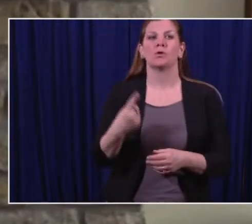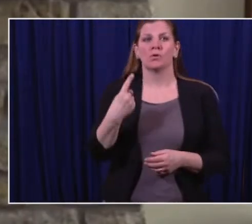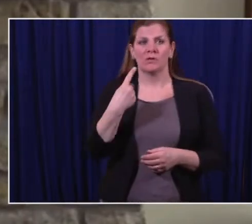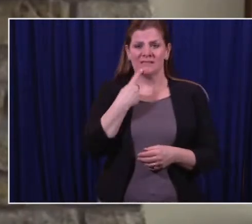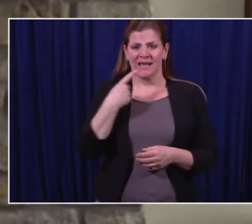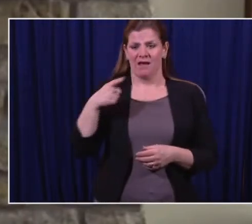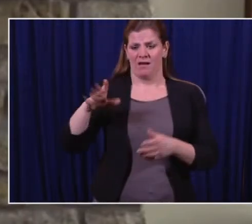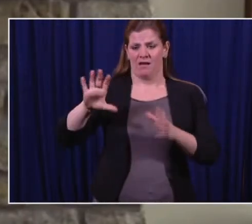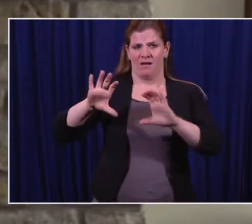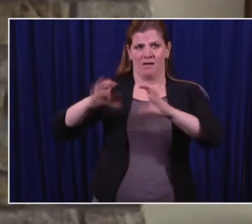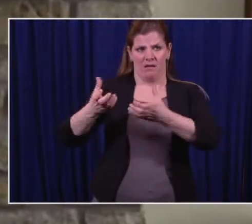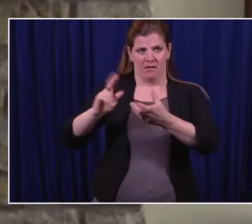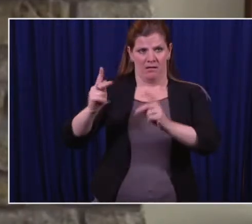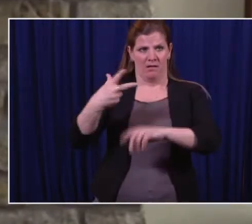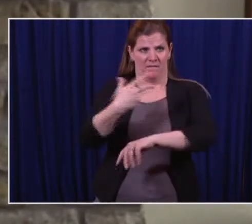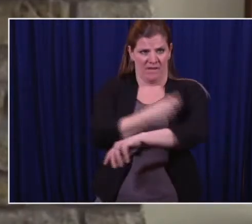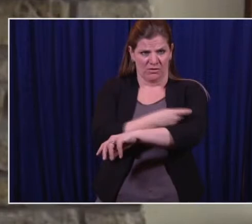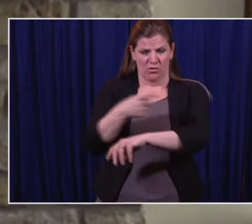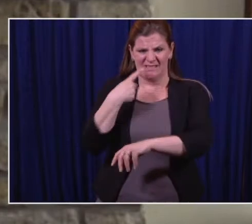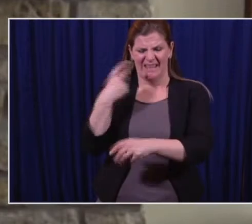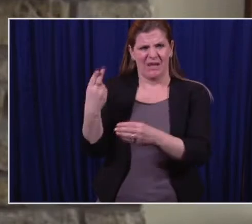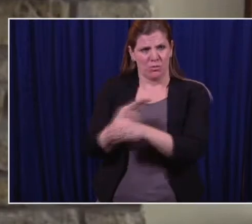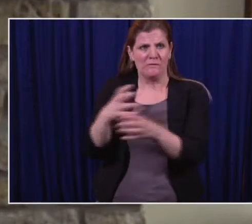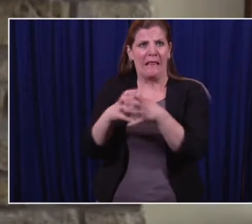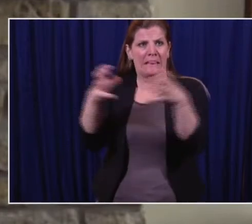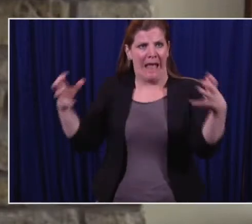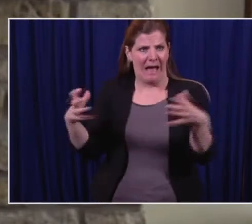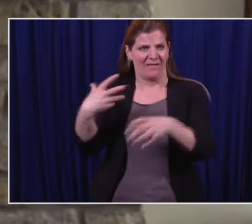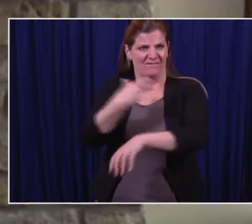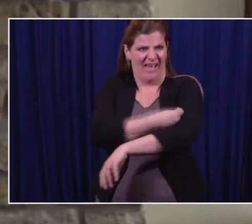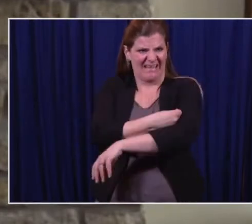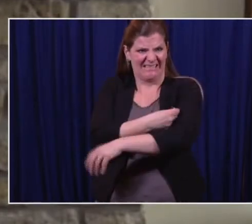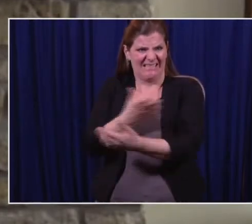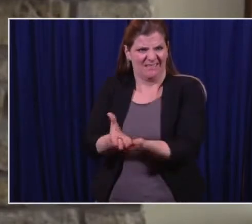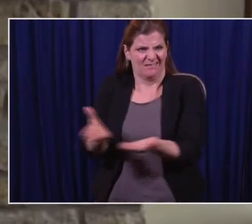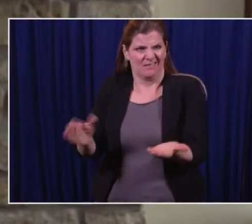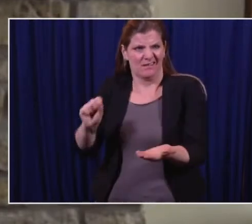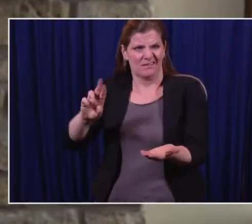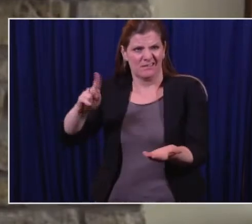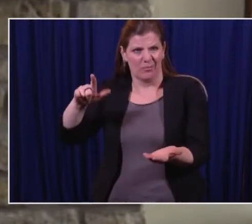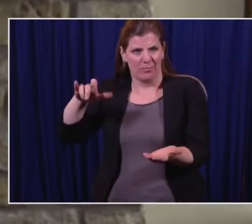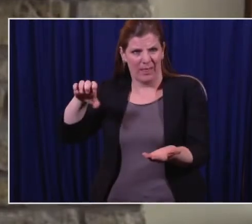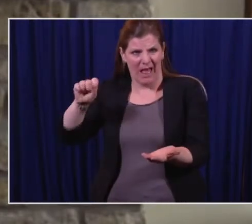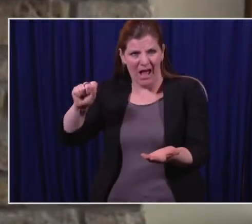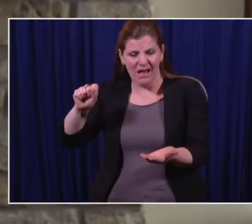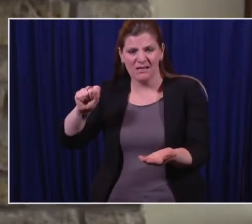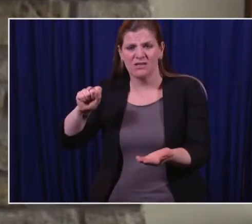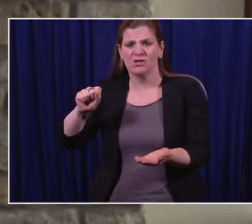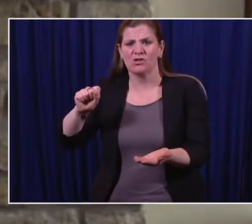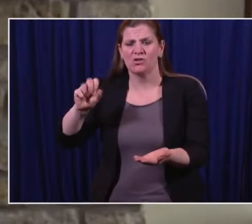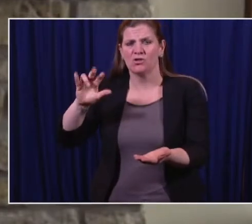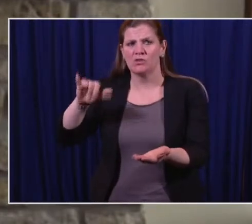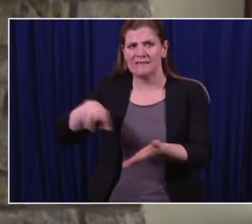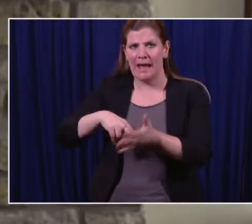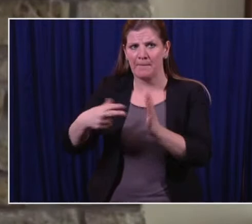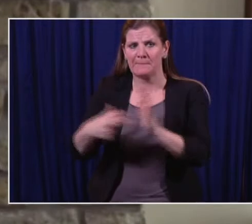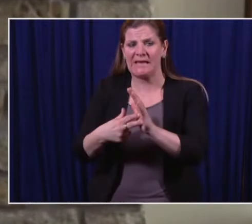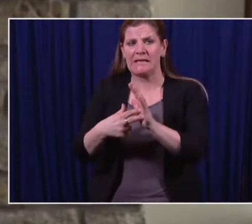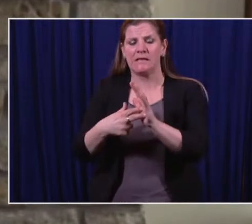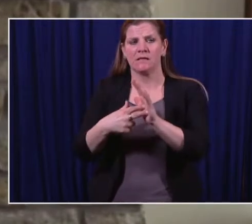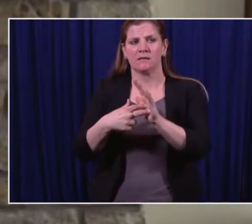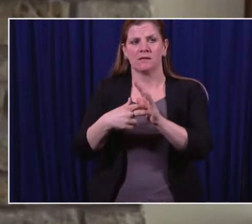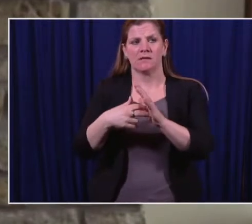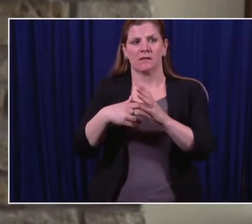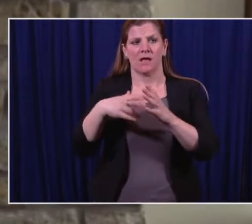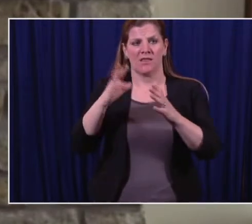large amount of the vaccine supply. So does that mean that when that group is completely vaccinated, they're finished with their vaccine protocols, the state